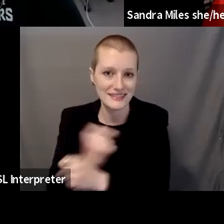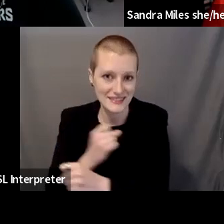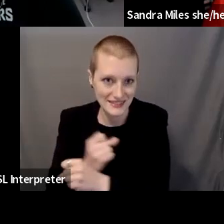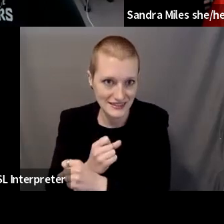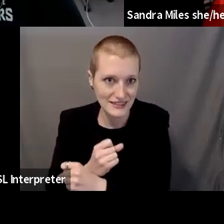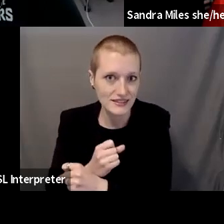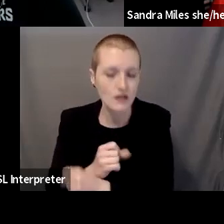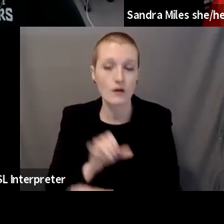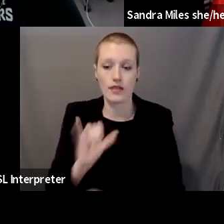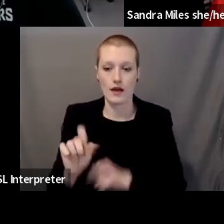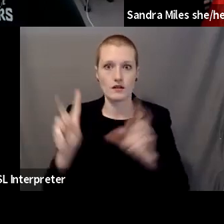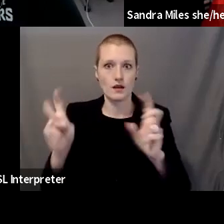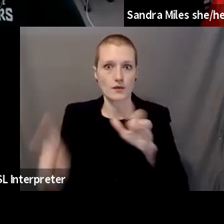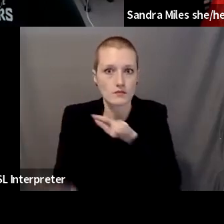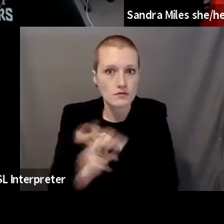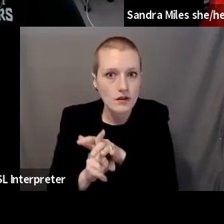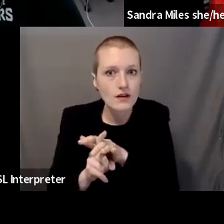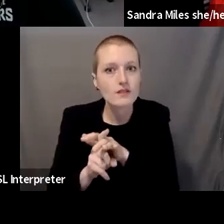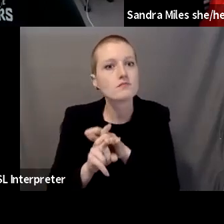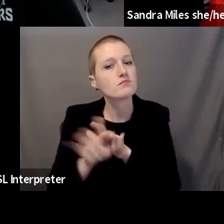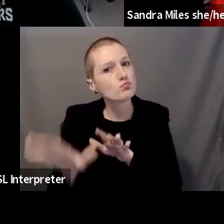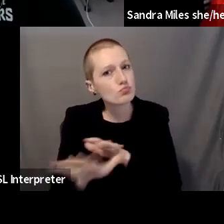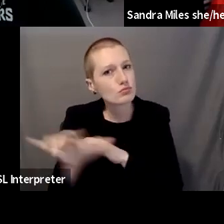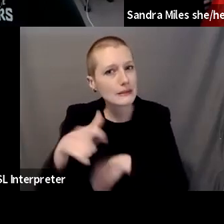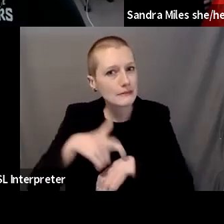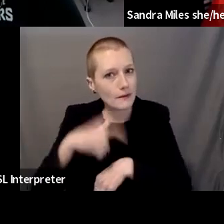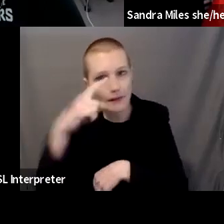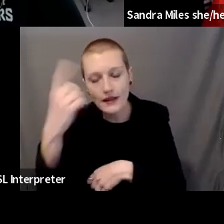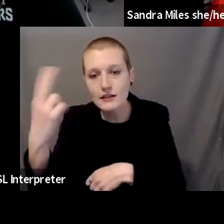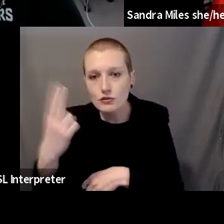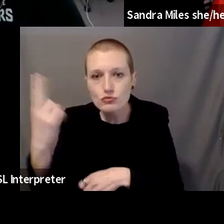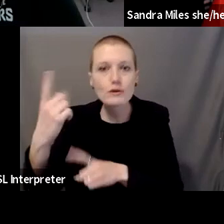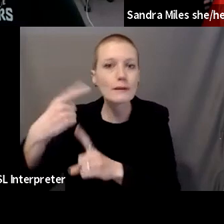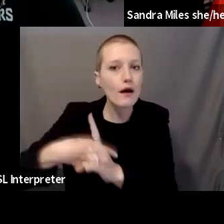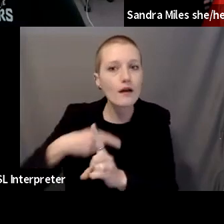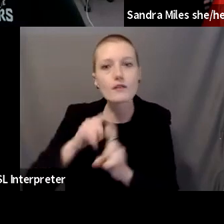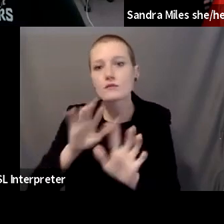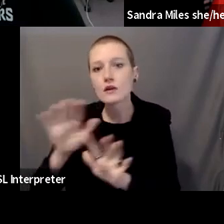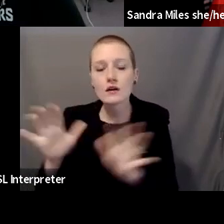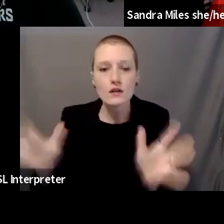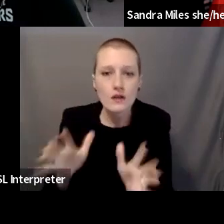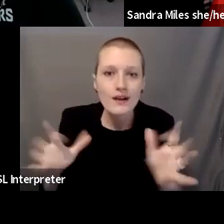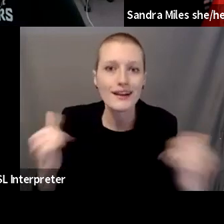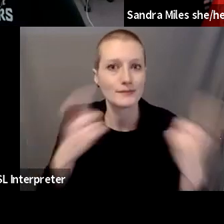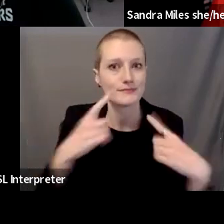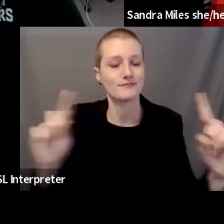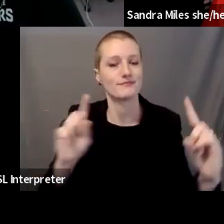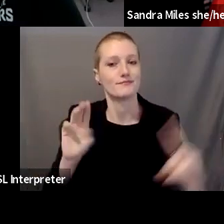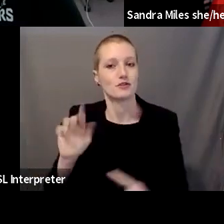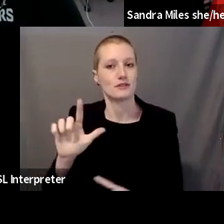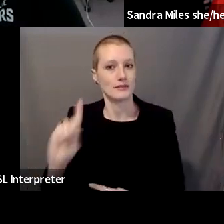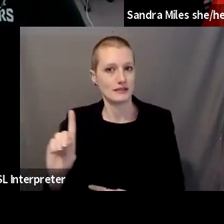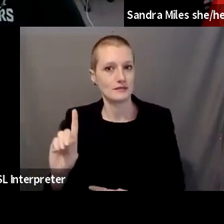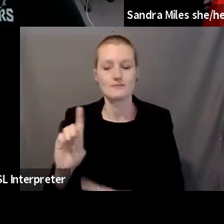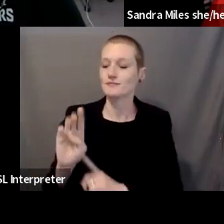and pushed. We need to always have those refreshers and celebrations. And Babe Ruth said, no,